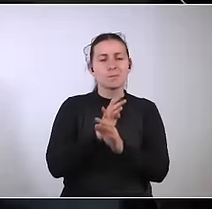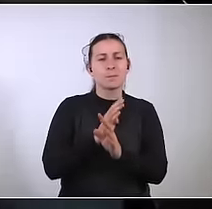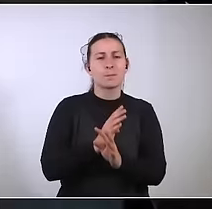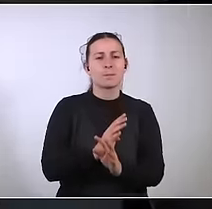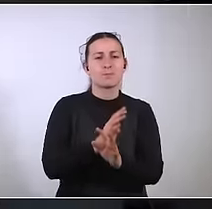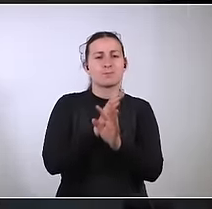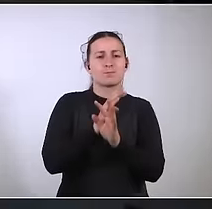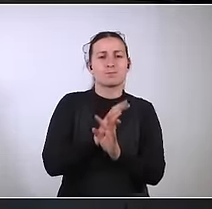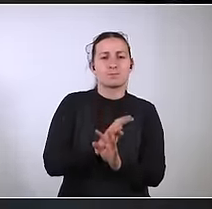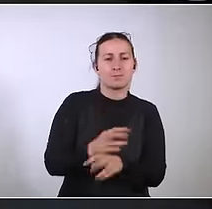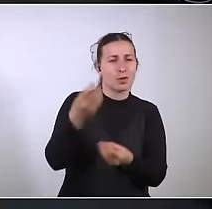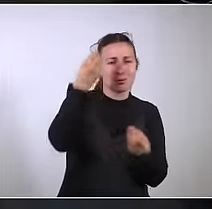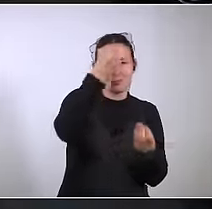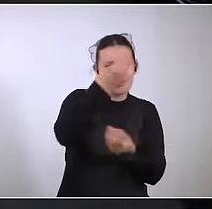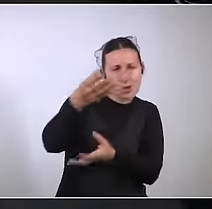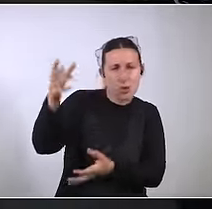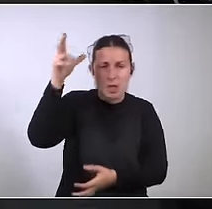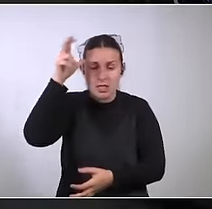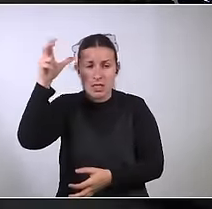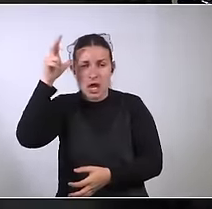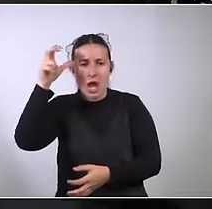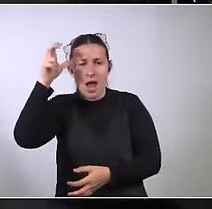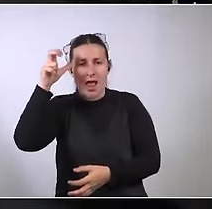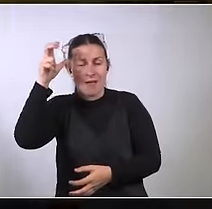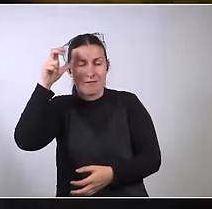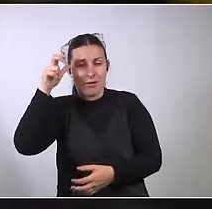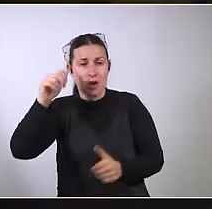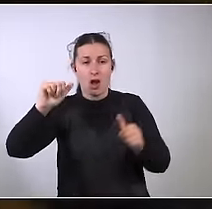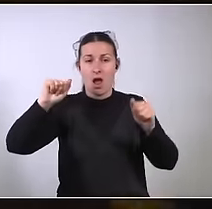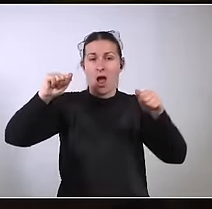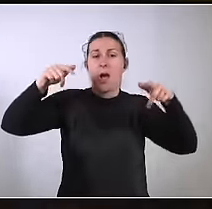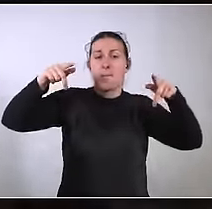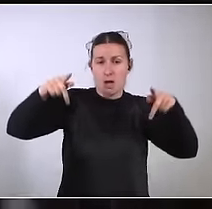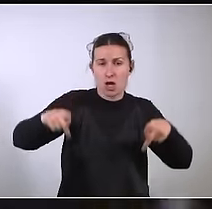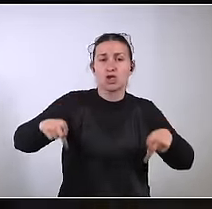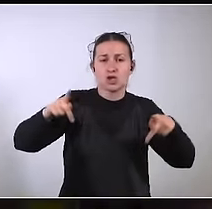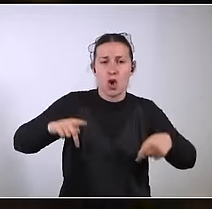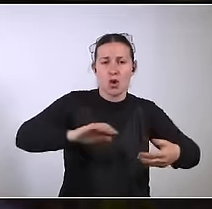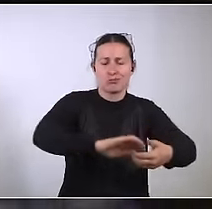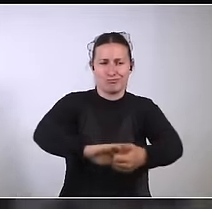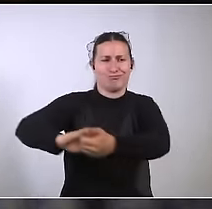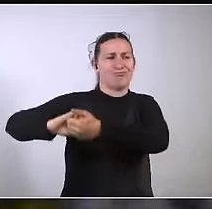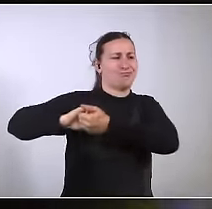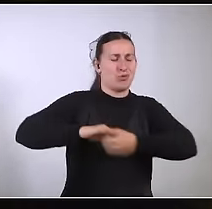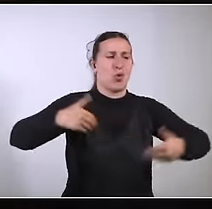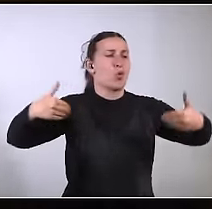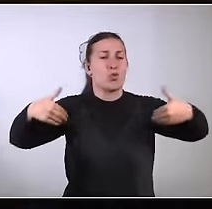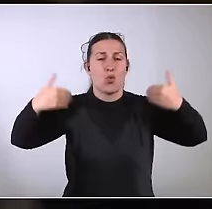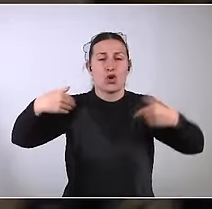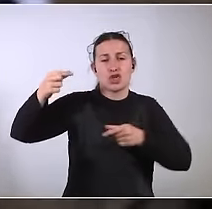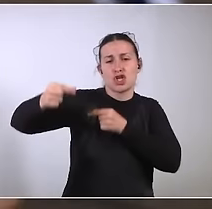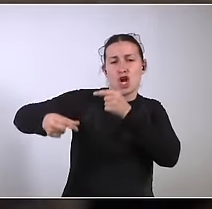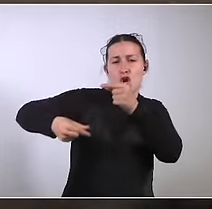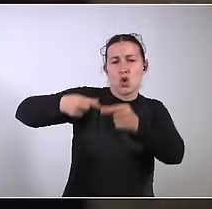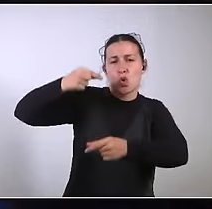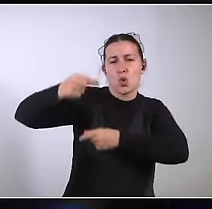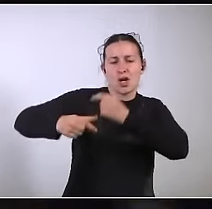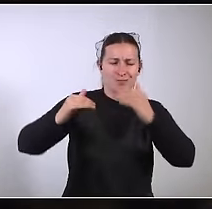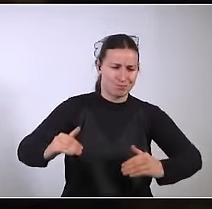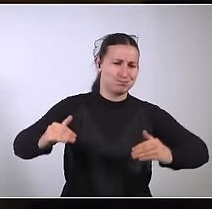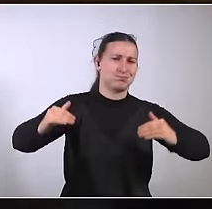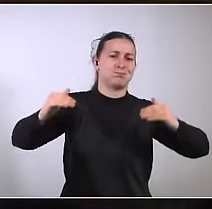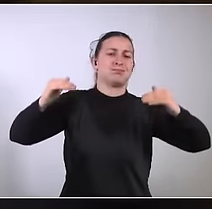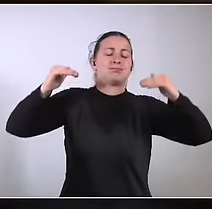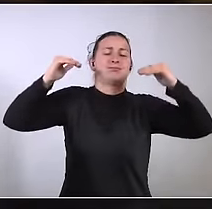I got news for the devil. There's an apostolic oneness, youth generation that is is rising up in this